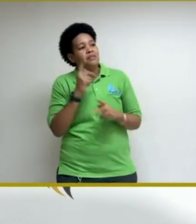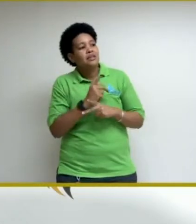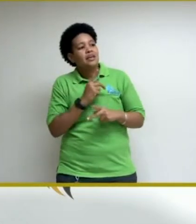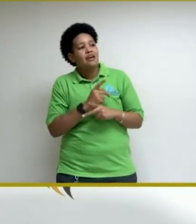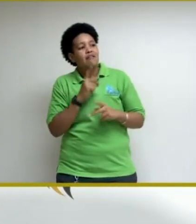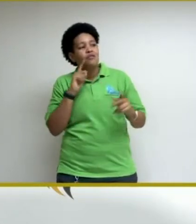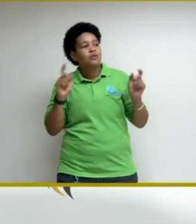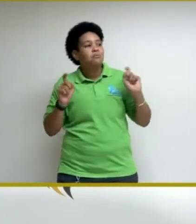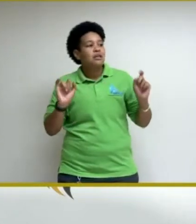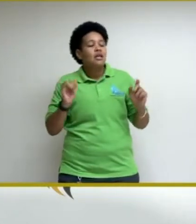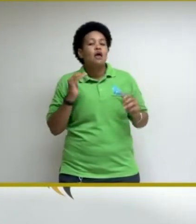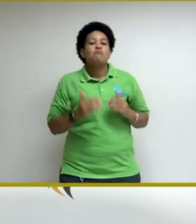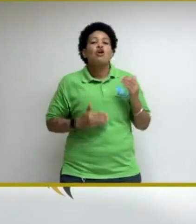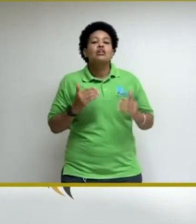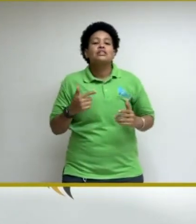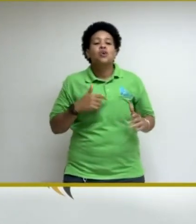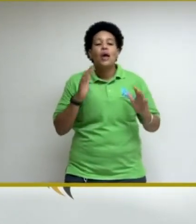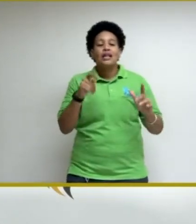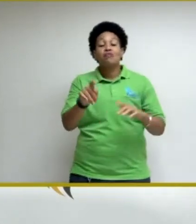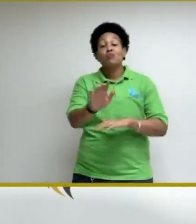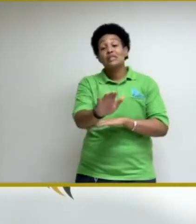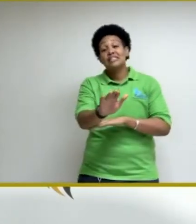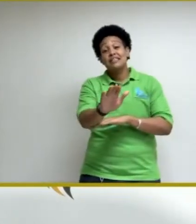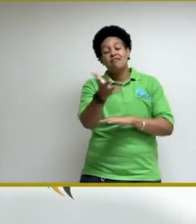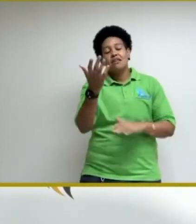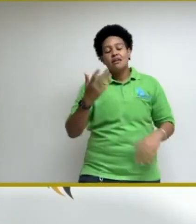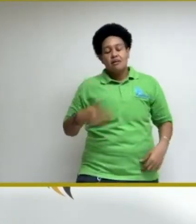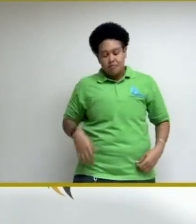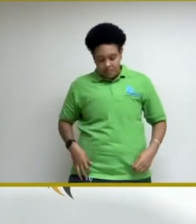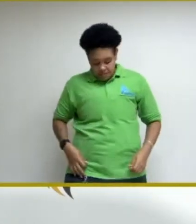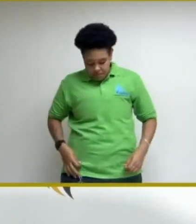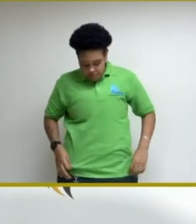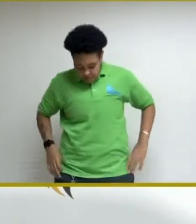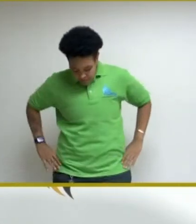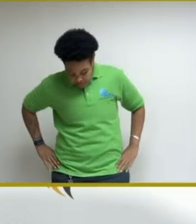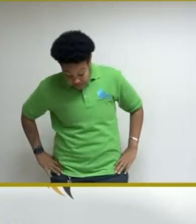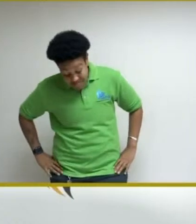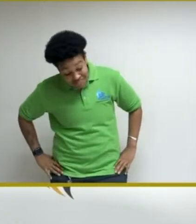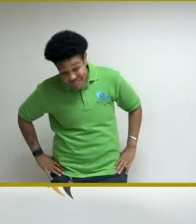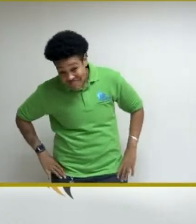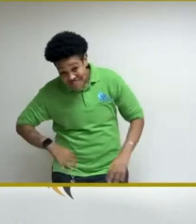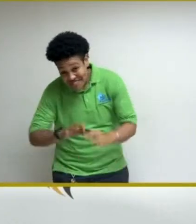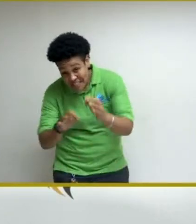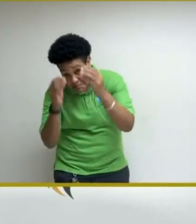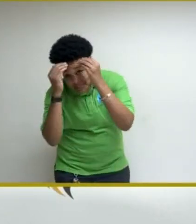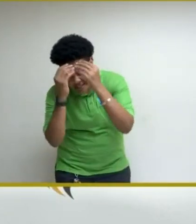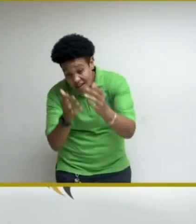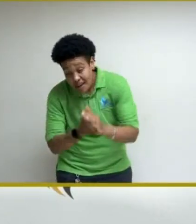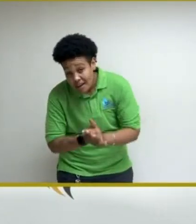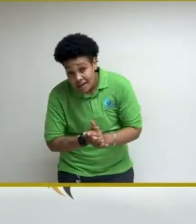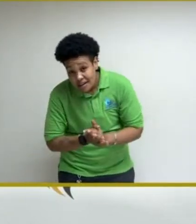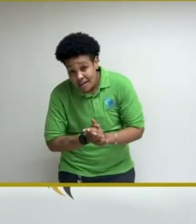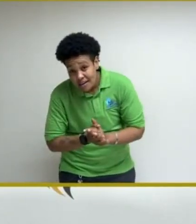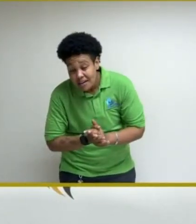that process. And so I leave you this evening by saying, let us